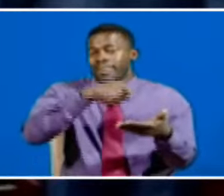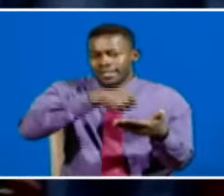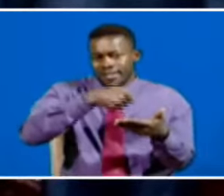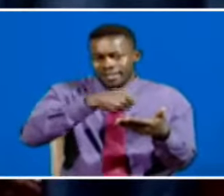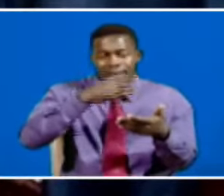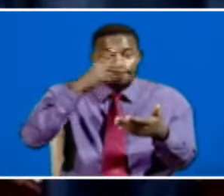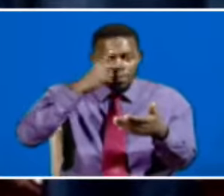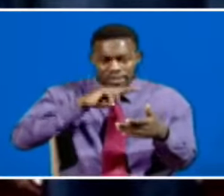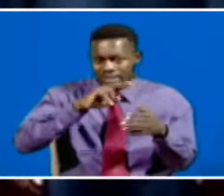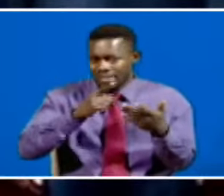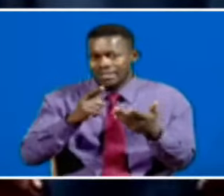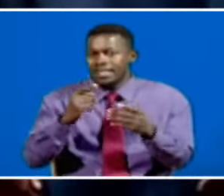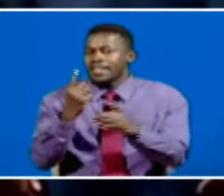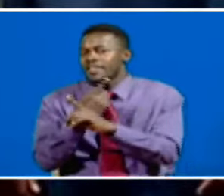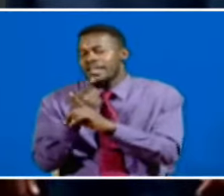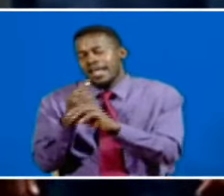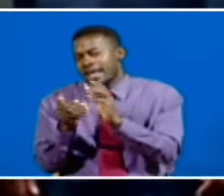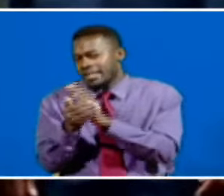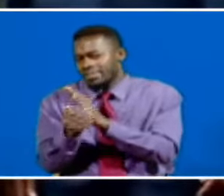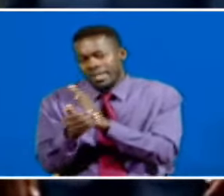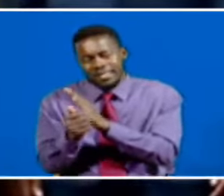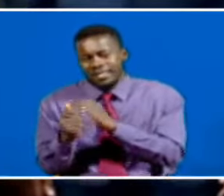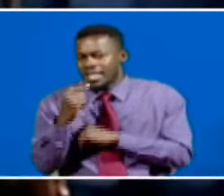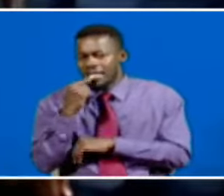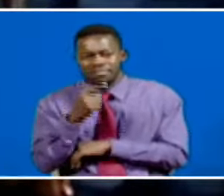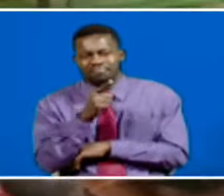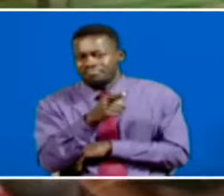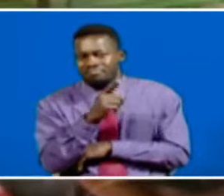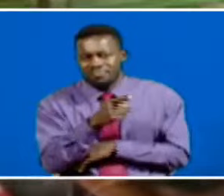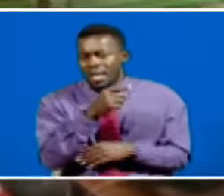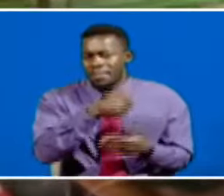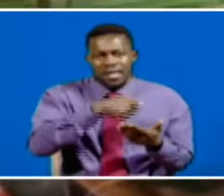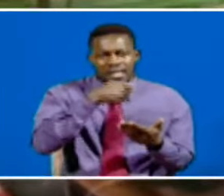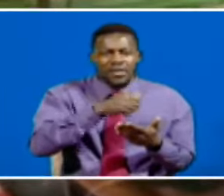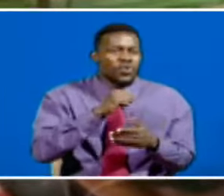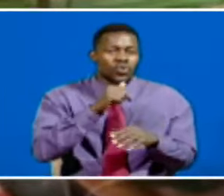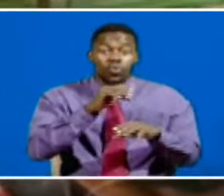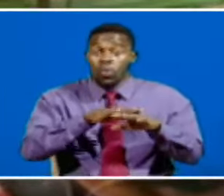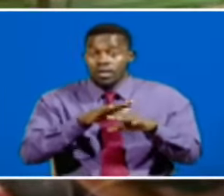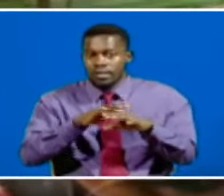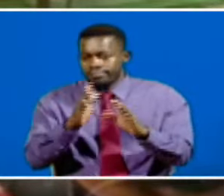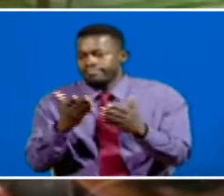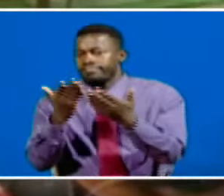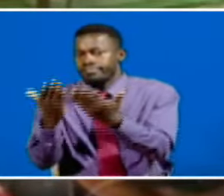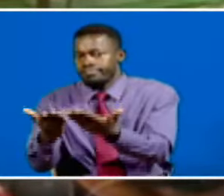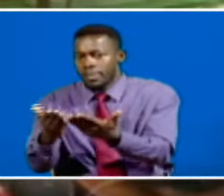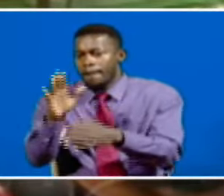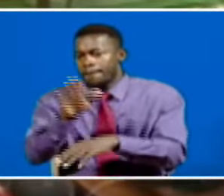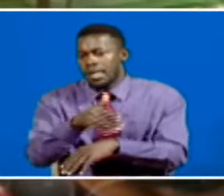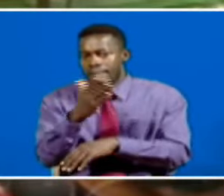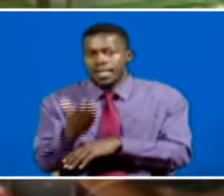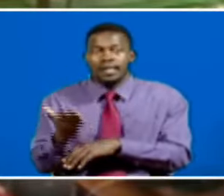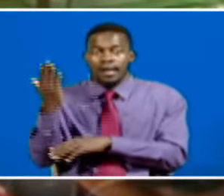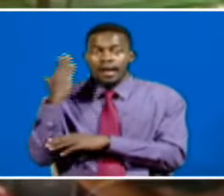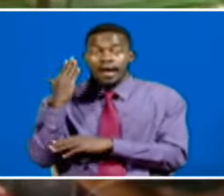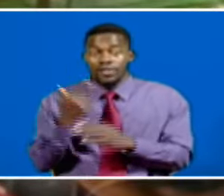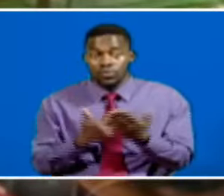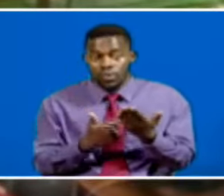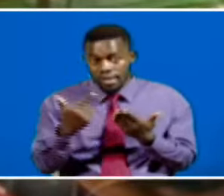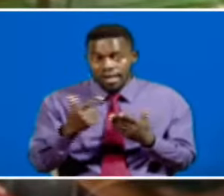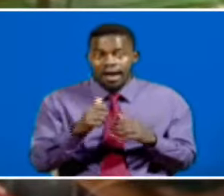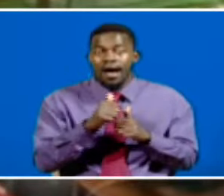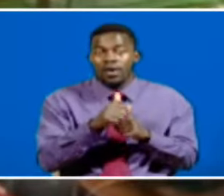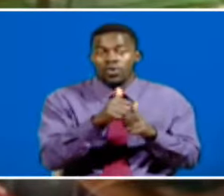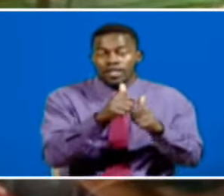policy statement 2024 that was tabled in Parliament on Thursday last week. According to the American